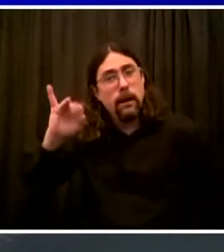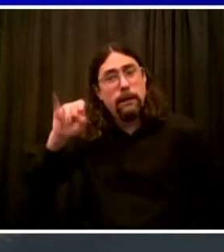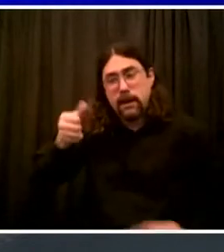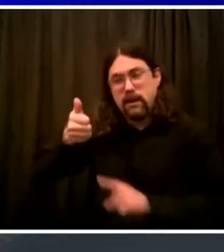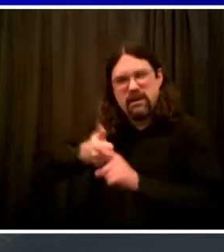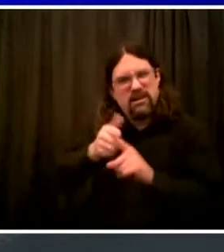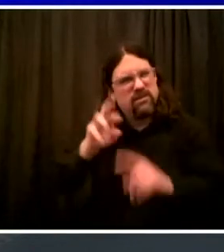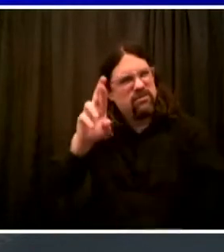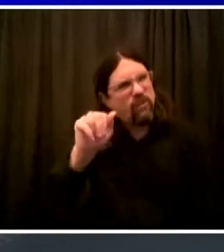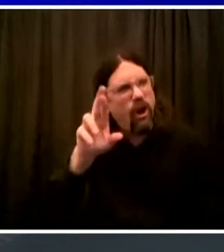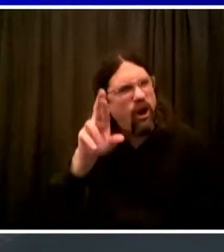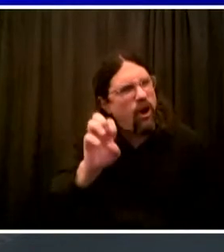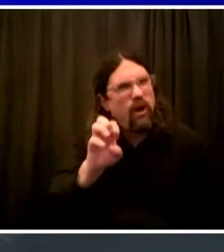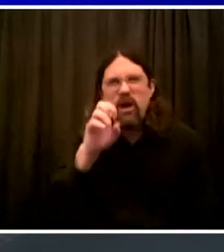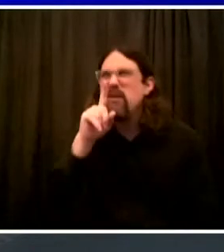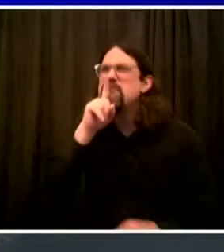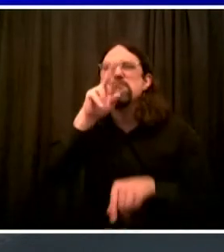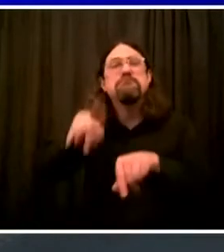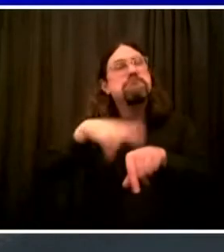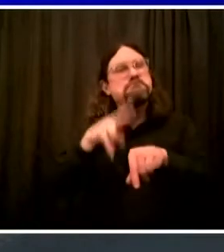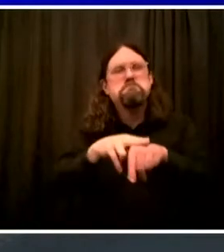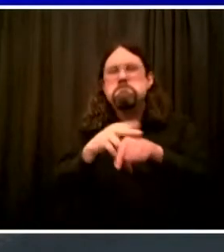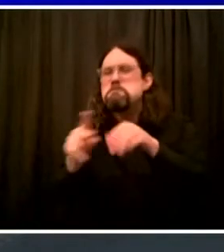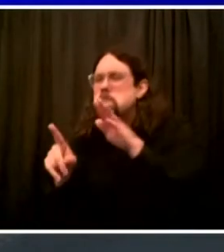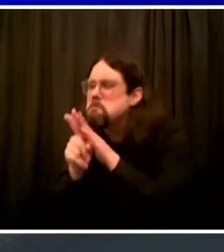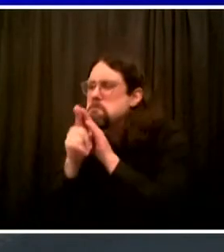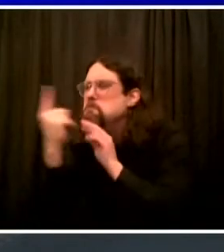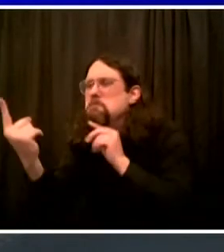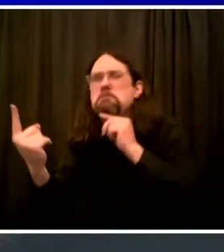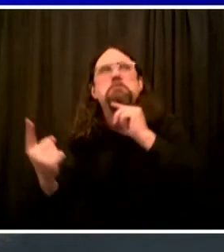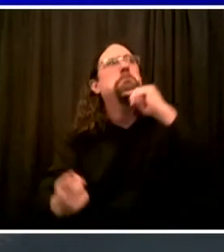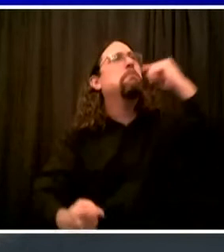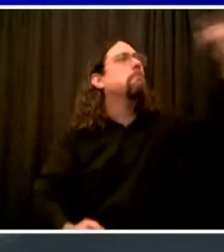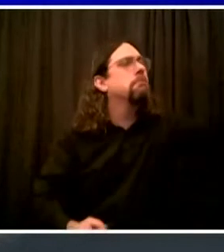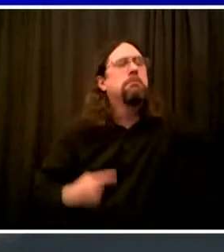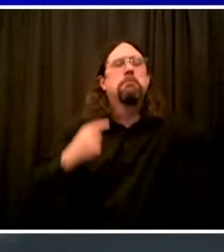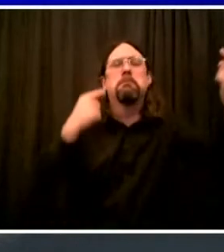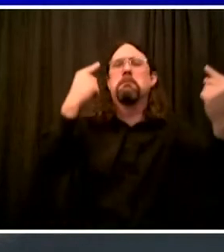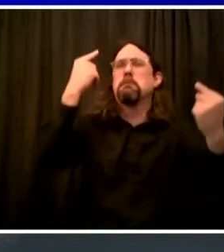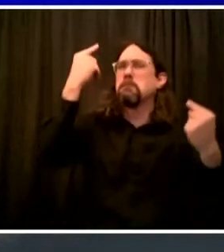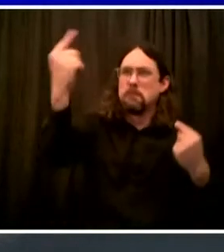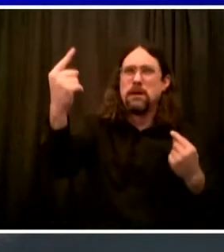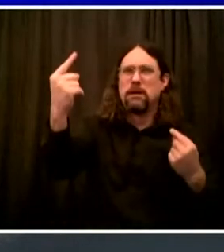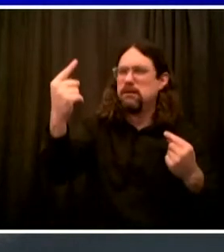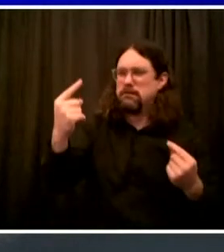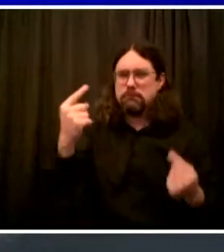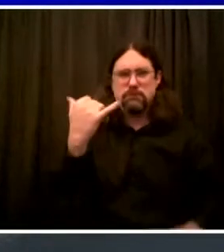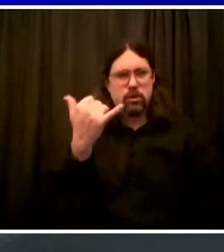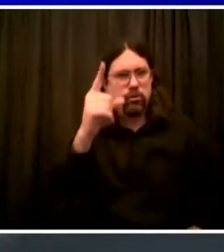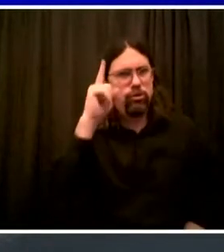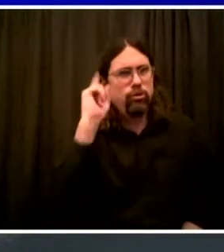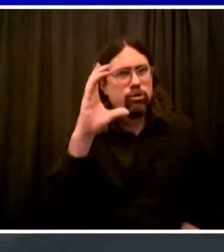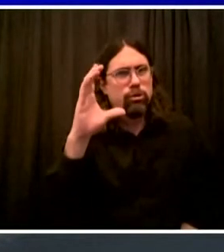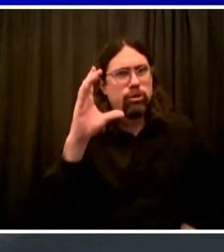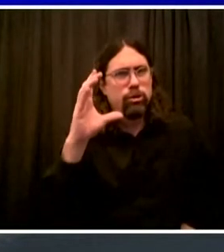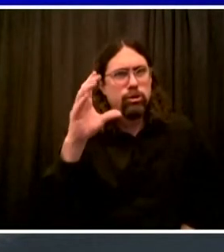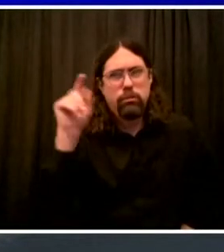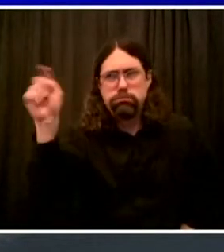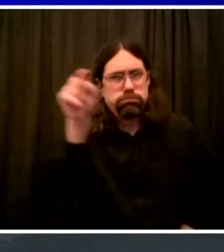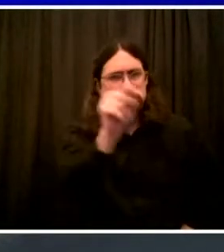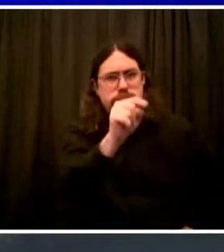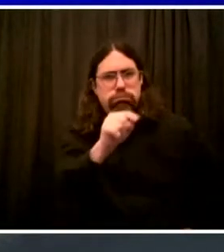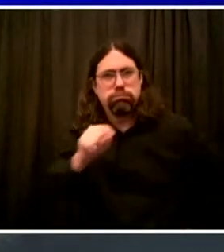because the numbers have grown. We now have 100 confirmed cases in New York City. 55 of those cases, again, have